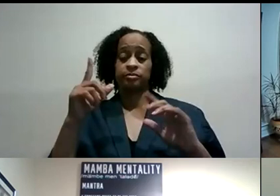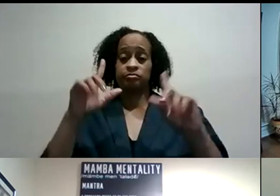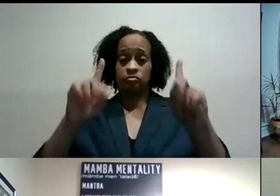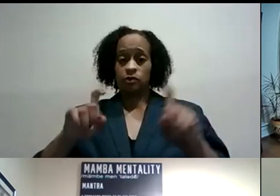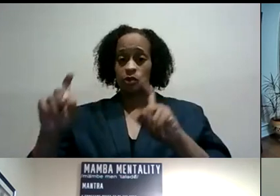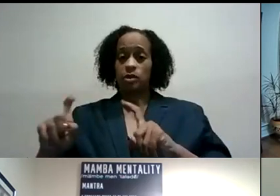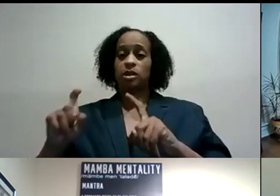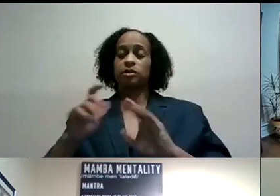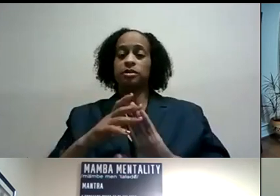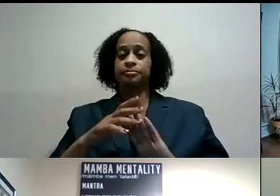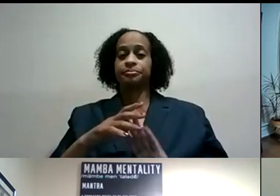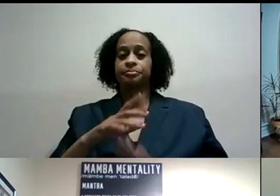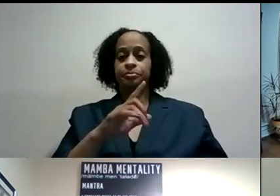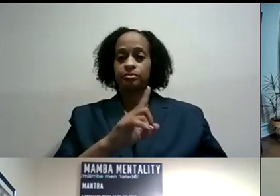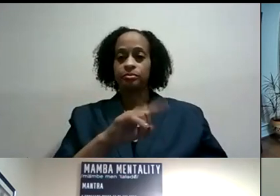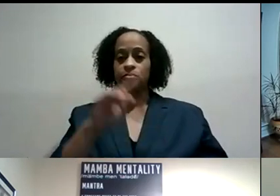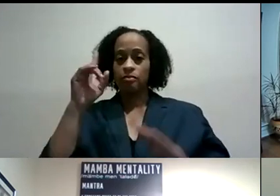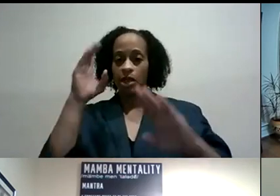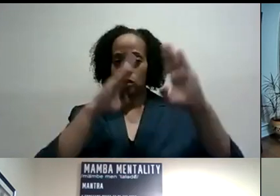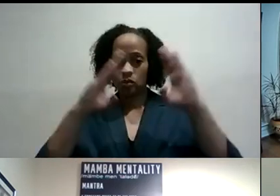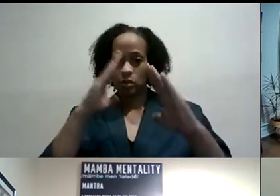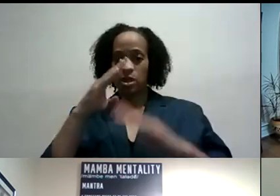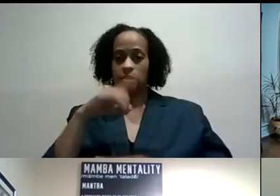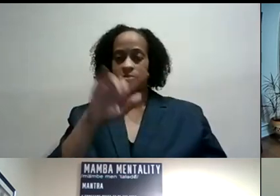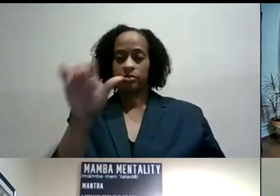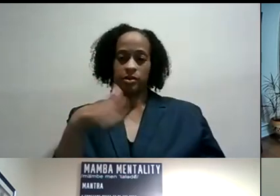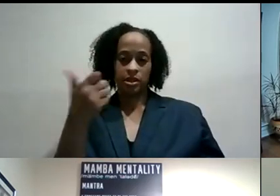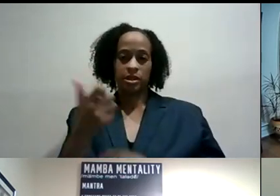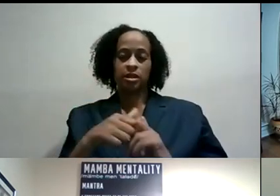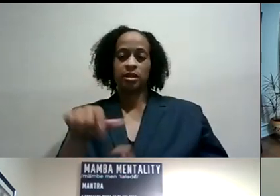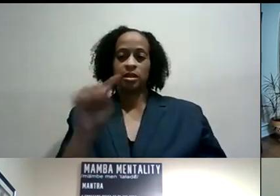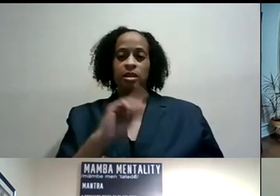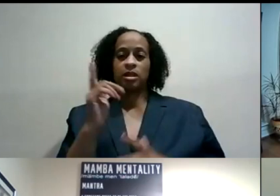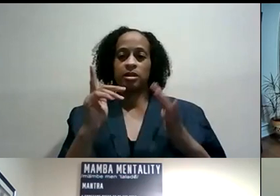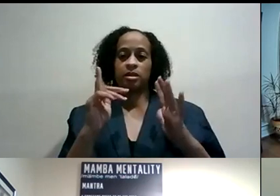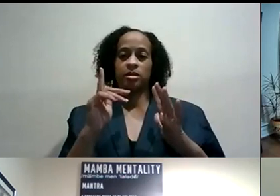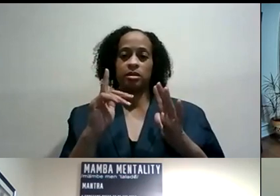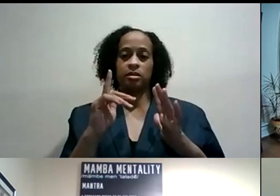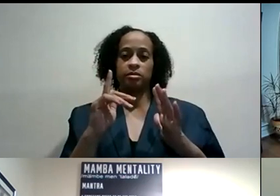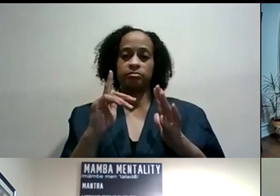Cain's parents. And now there is yet another trial. In fact,